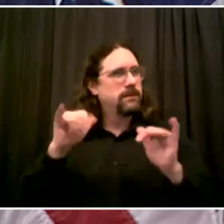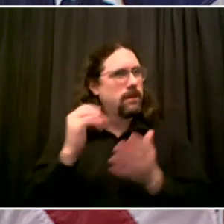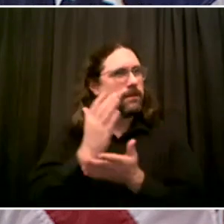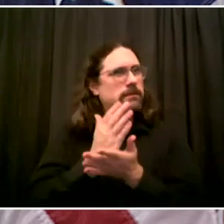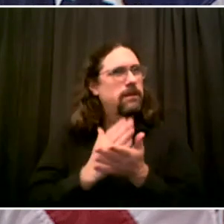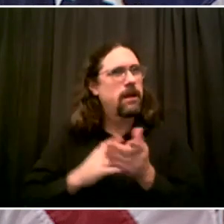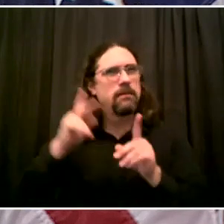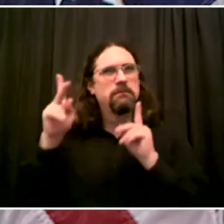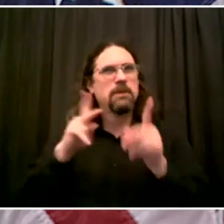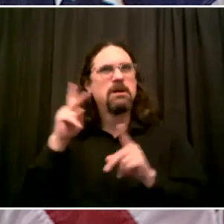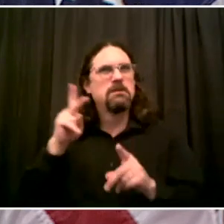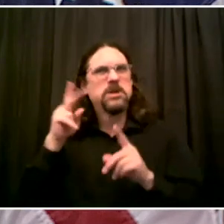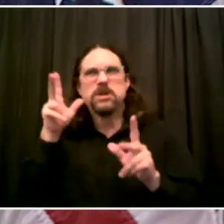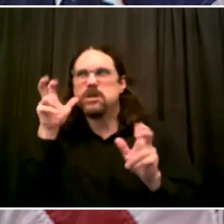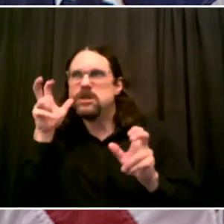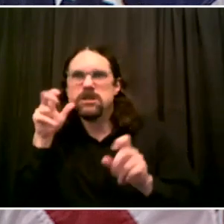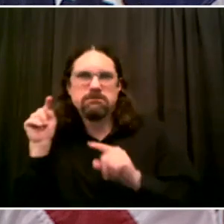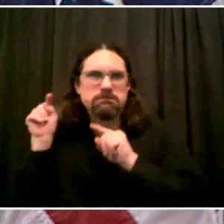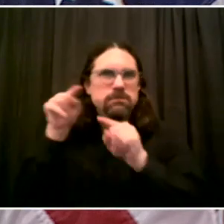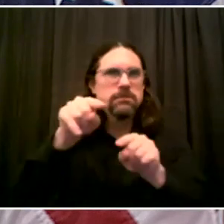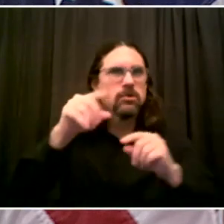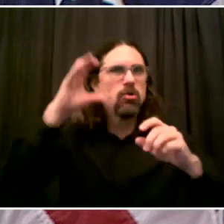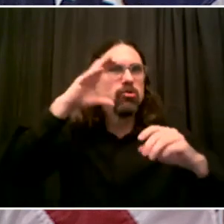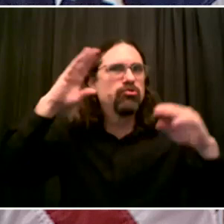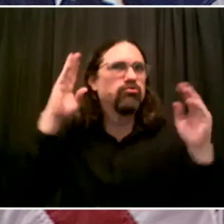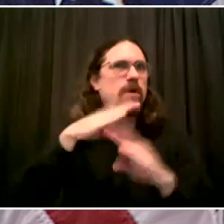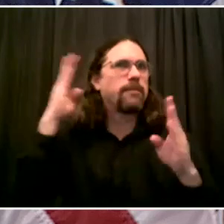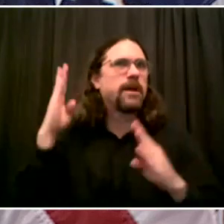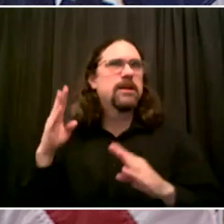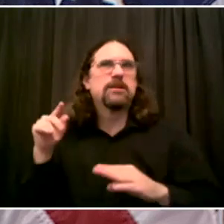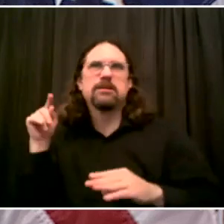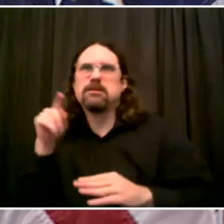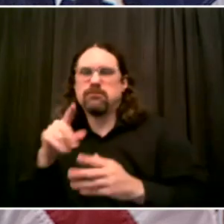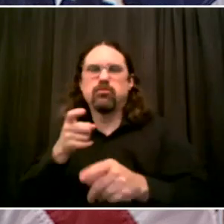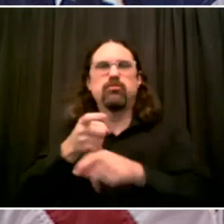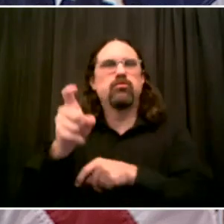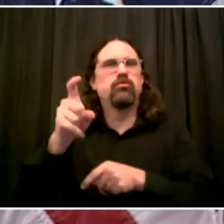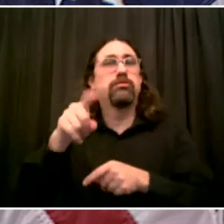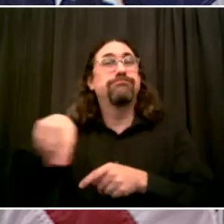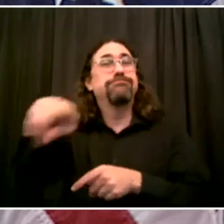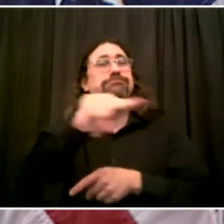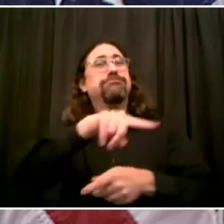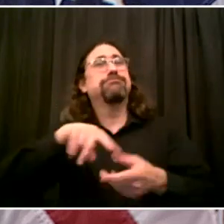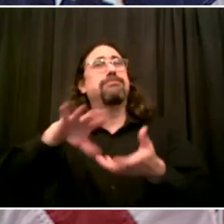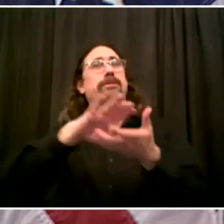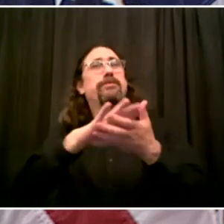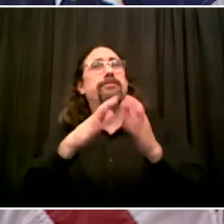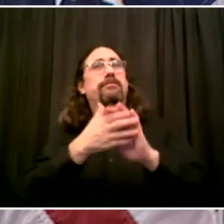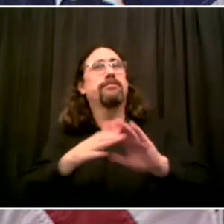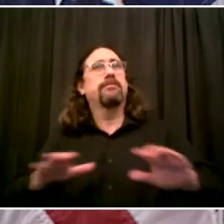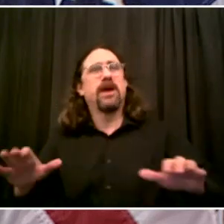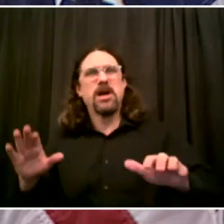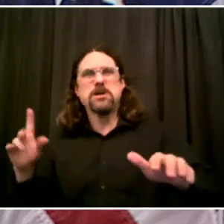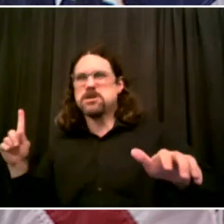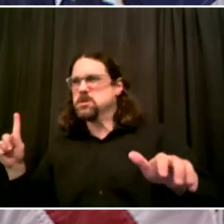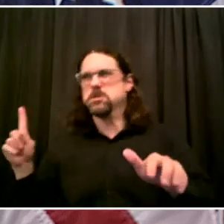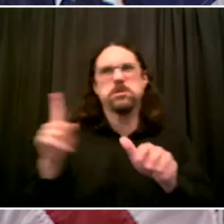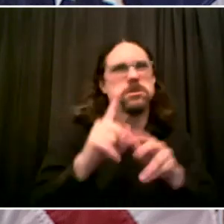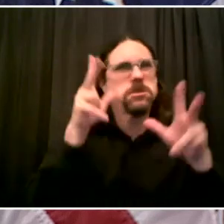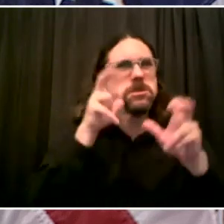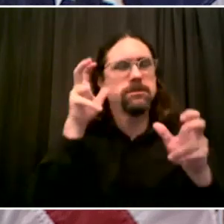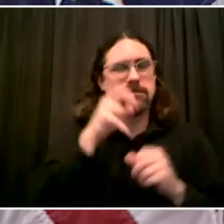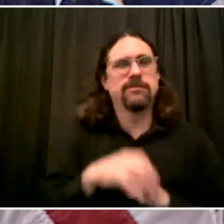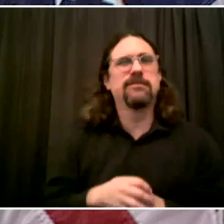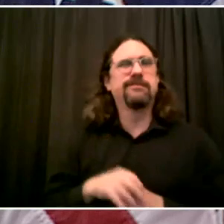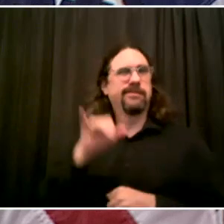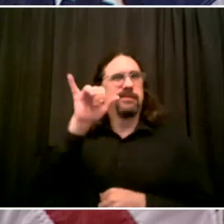keep providing the information, what we're seeing here, what we're seeing around the country, about that very systematic attempt to foster violence.